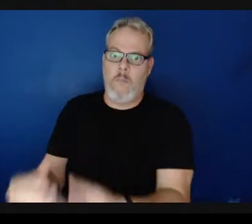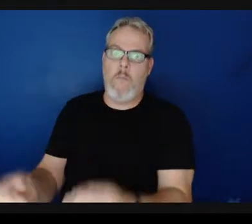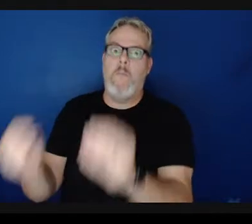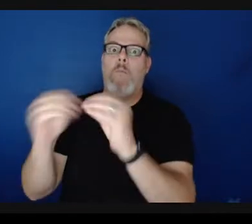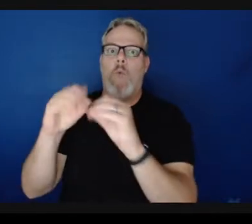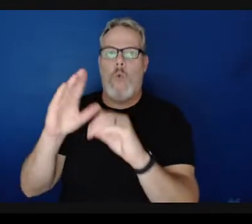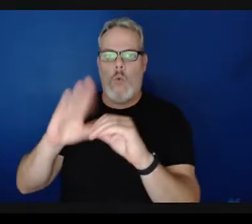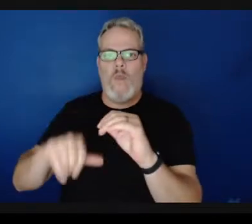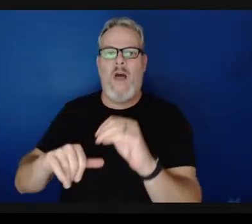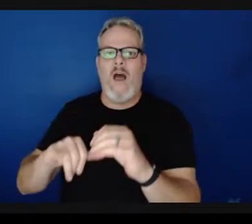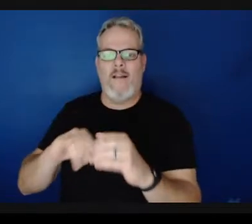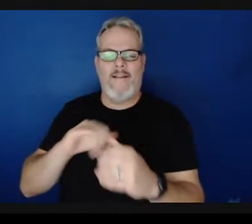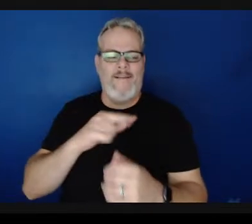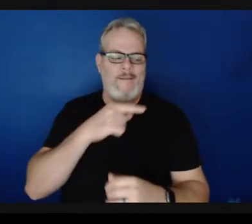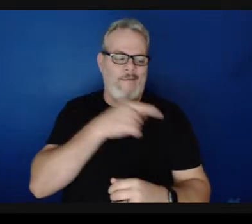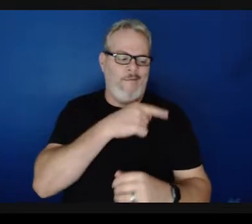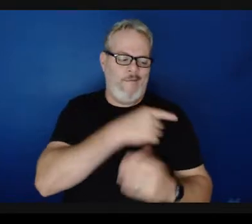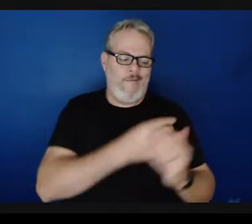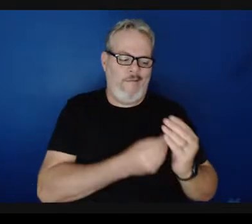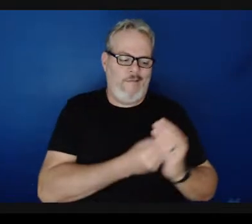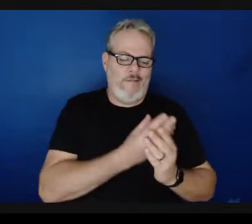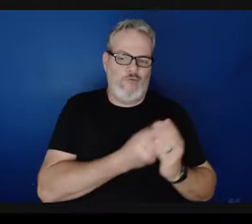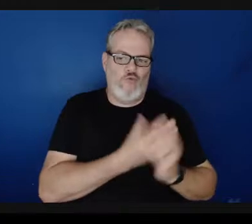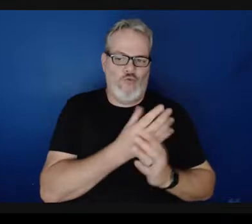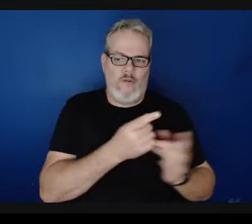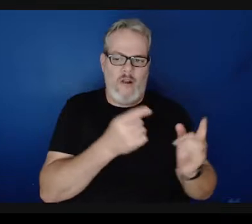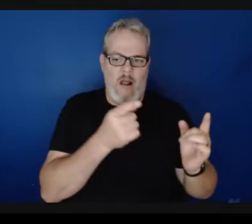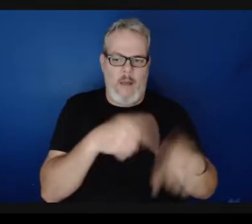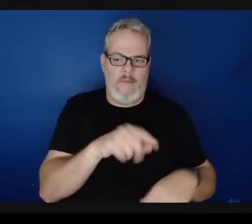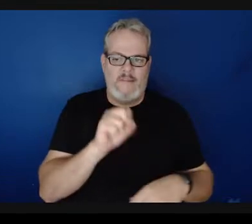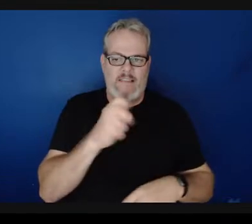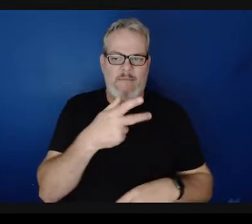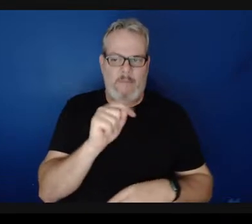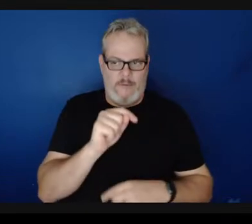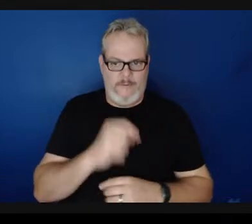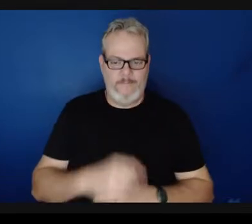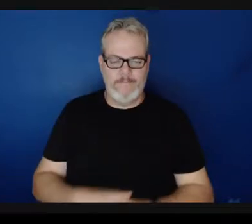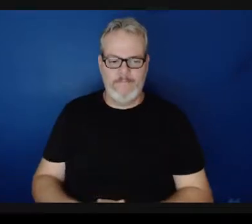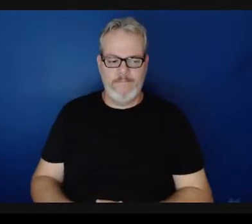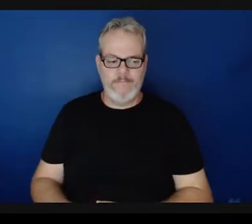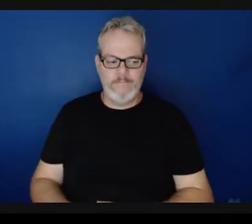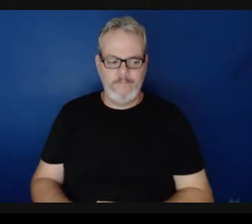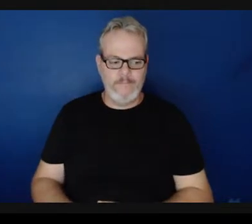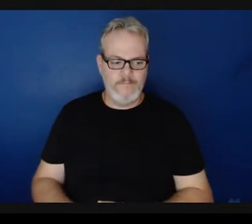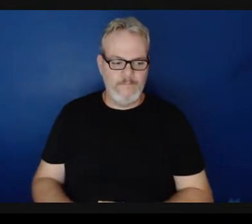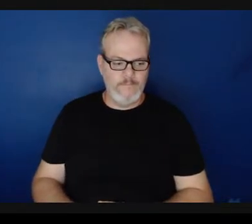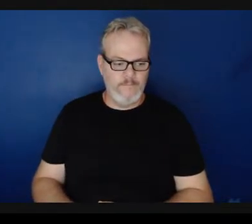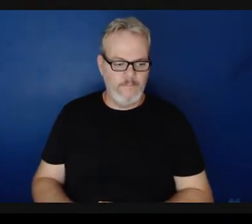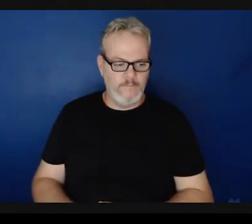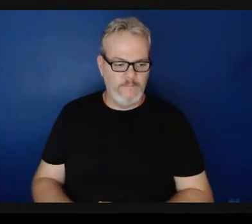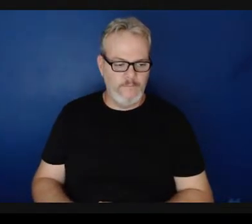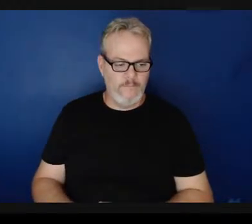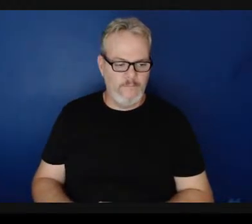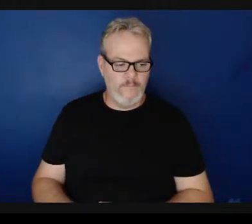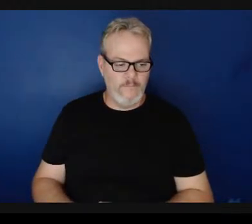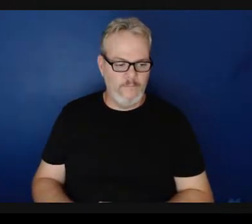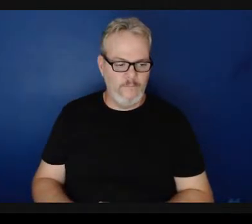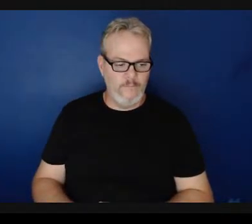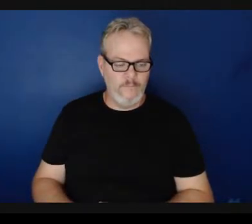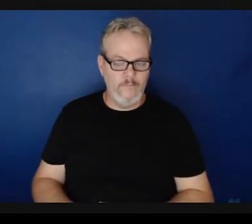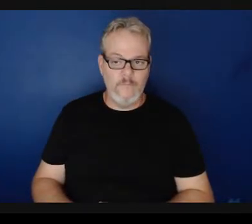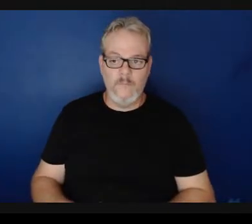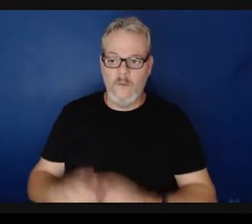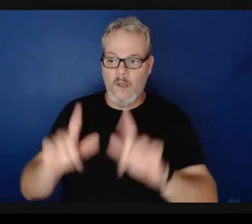into the East Rift to cause that intrusion and then that eruption. So here we are. If we zoom it in, we can see